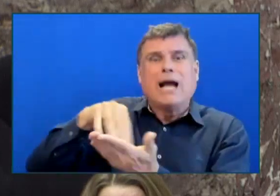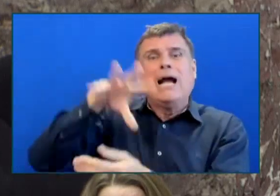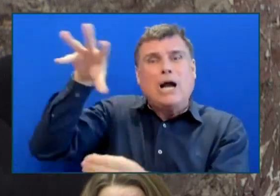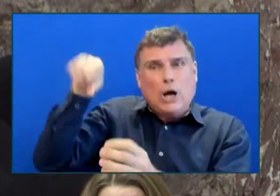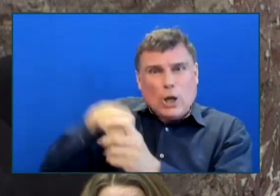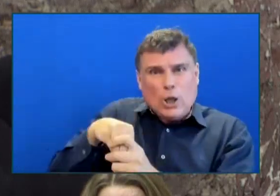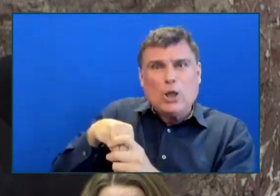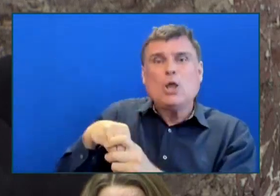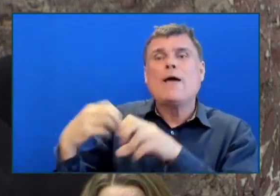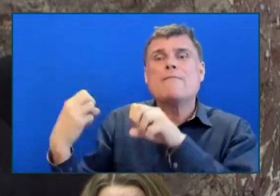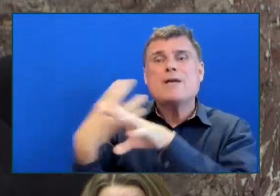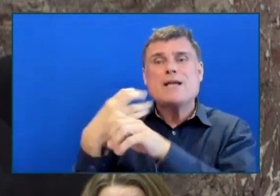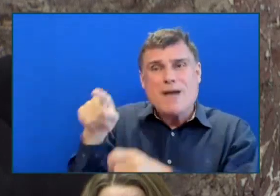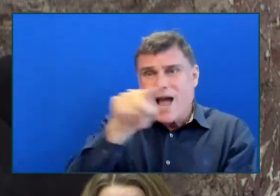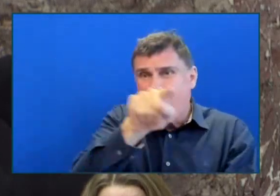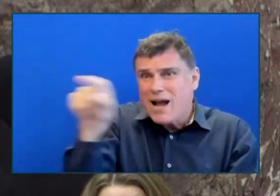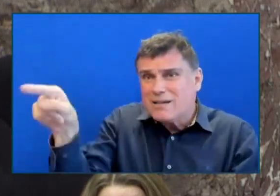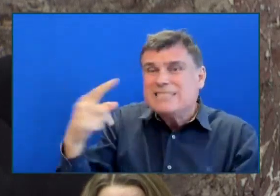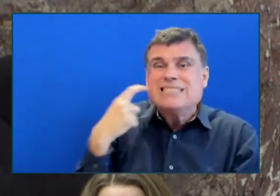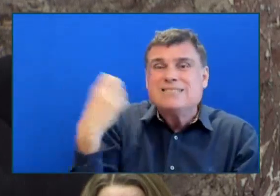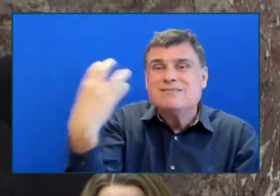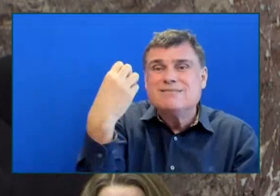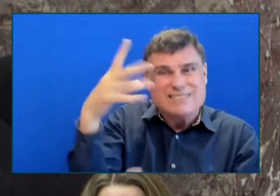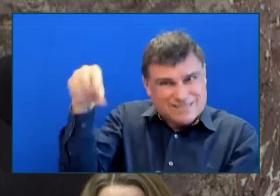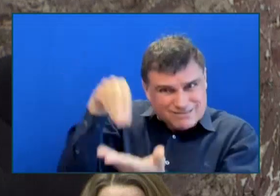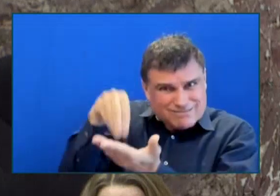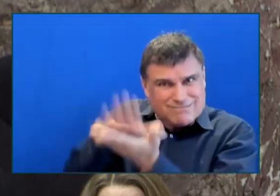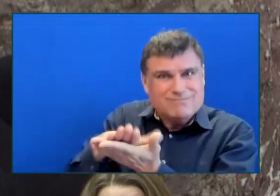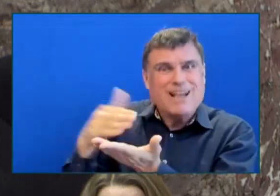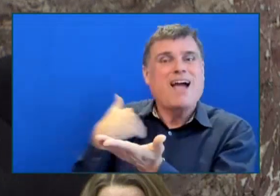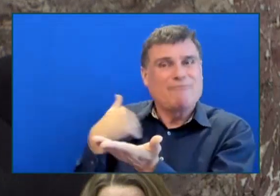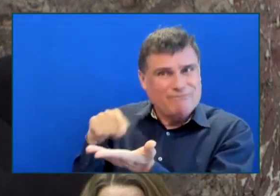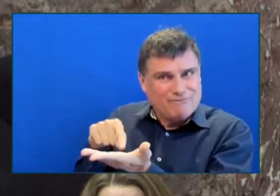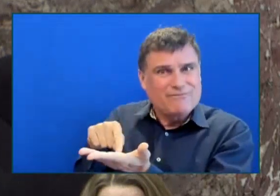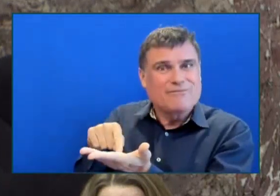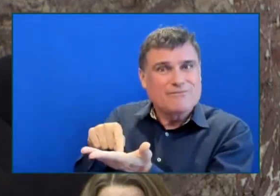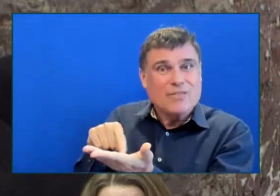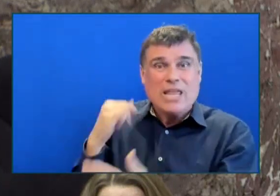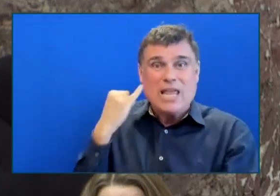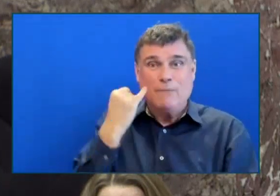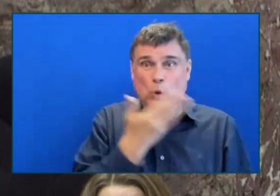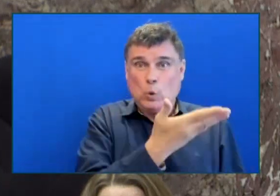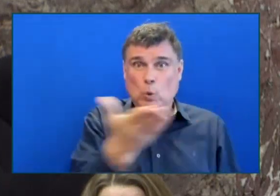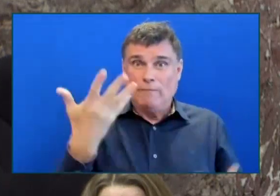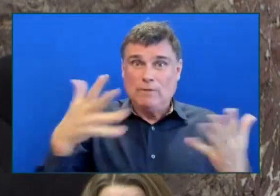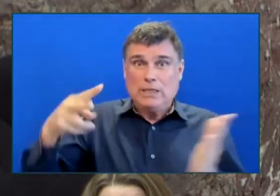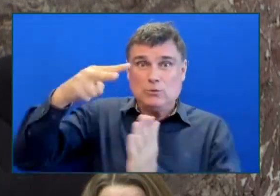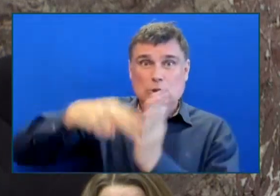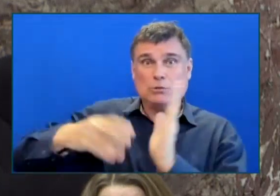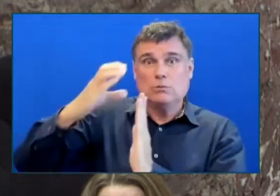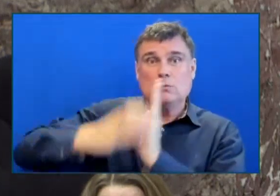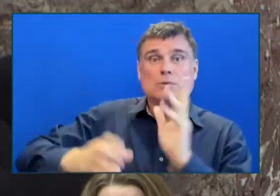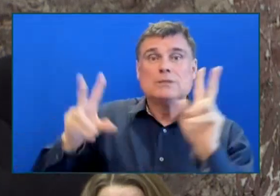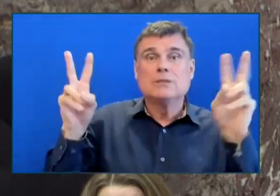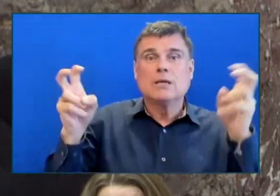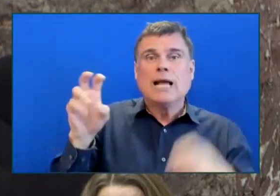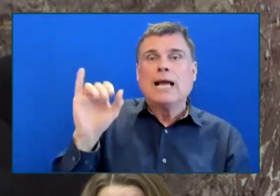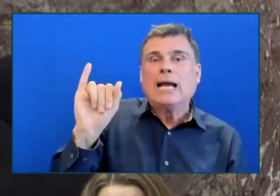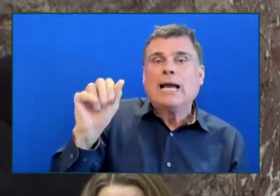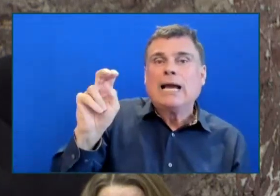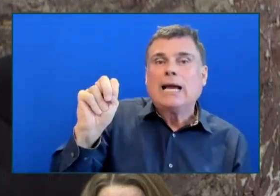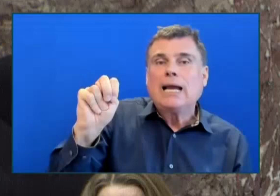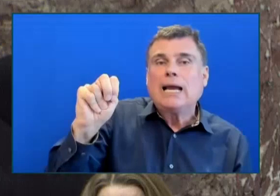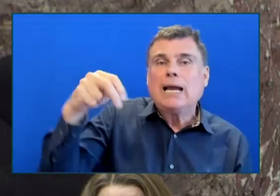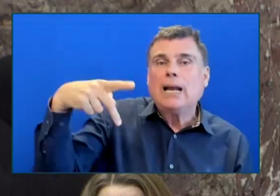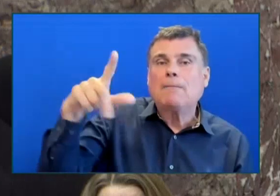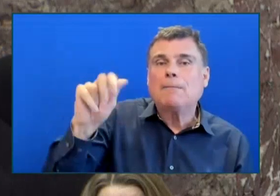healthcare system. Anybody who read the In Plain Sight report and doesn't think that action should be taken urgently, and this is action that's been